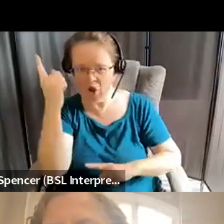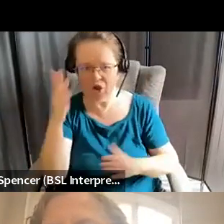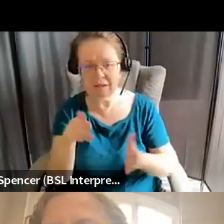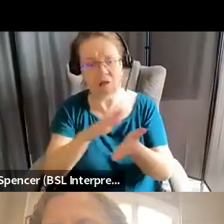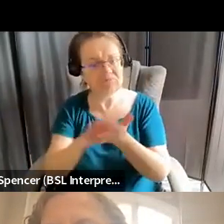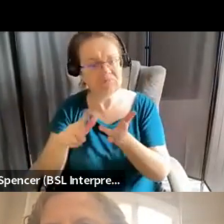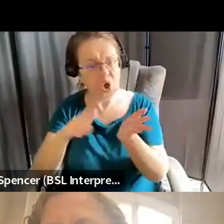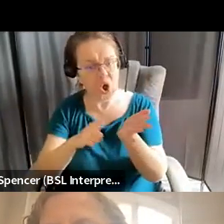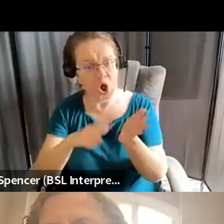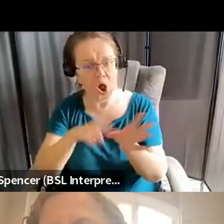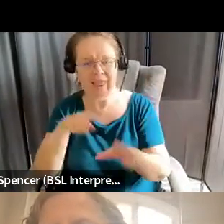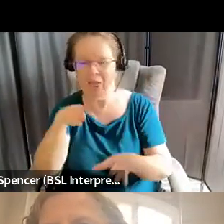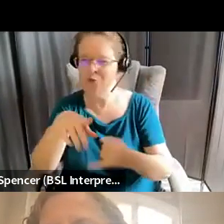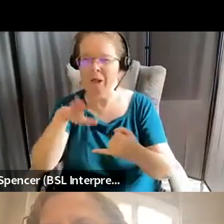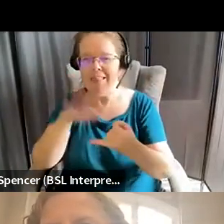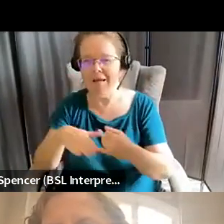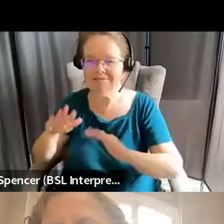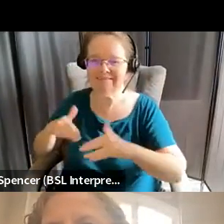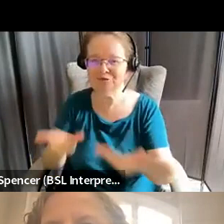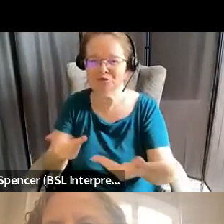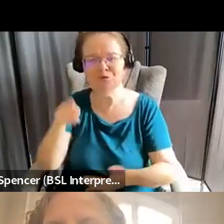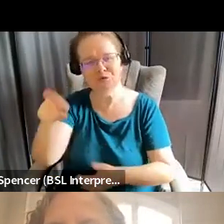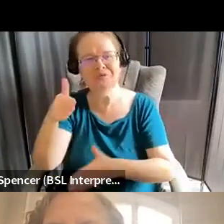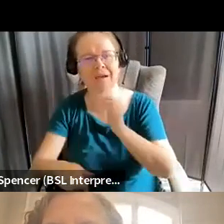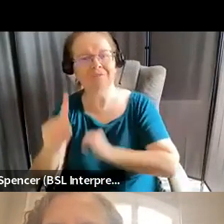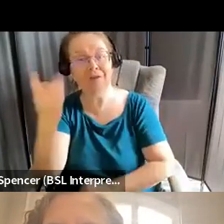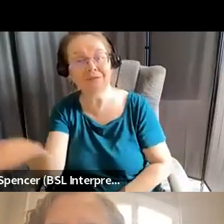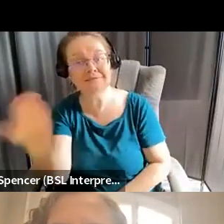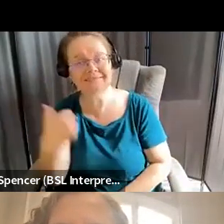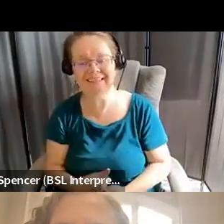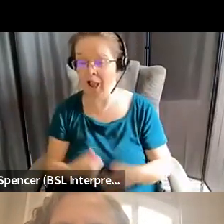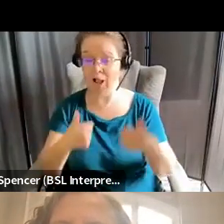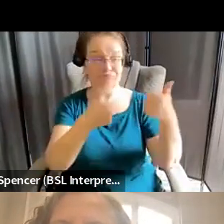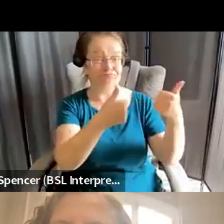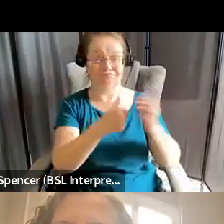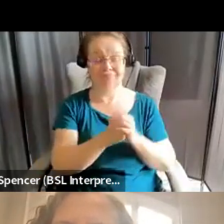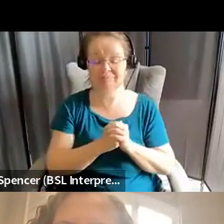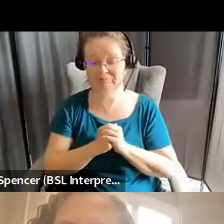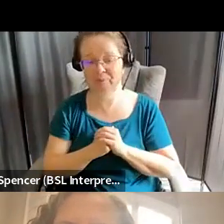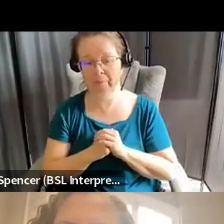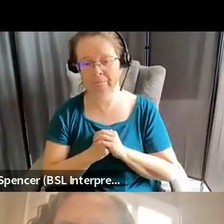Holly, as you were the last to introduce yourself. Yeah, sure. Well,